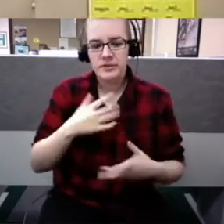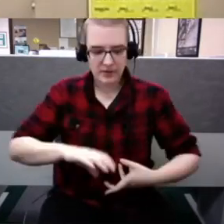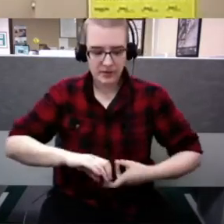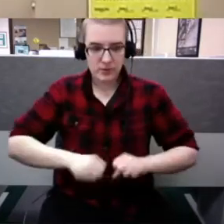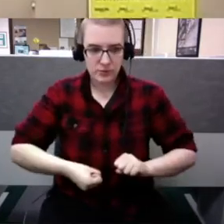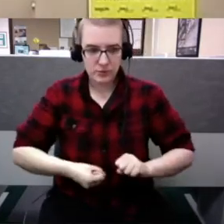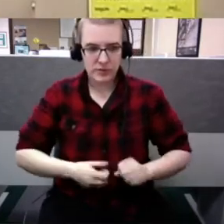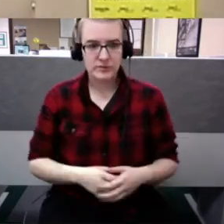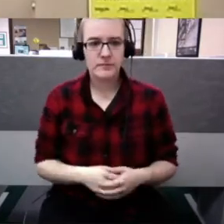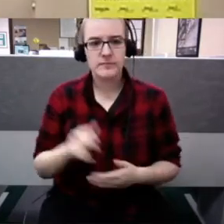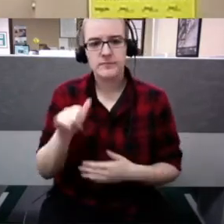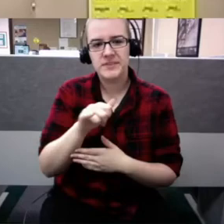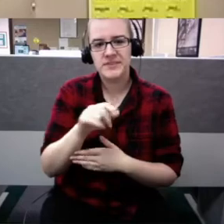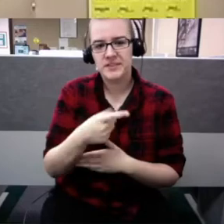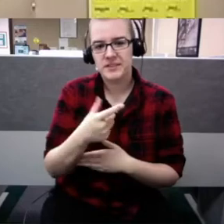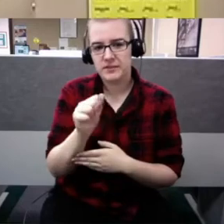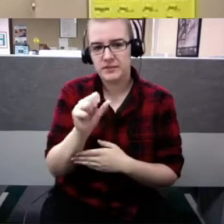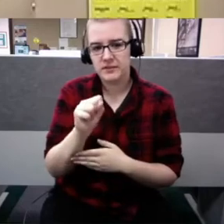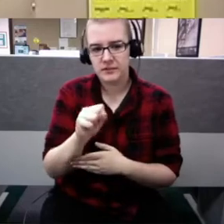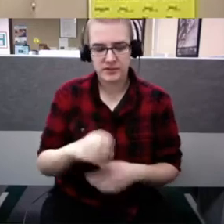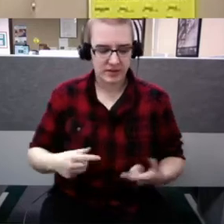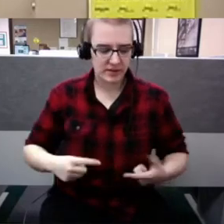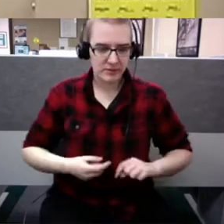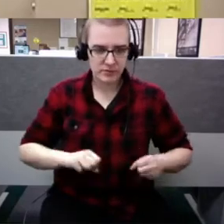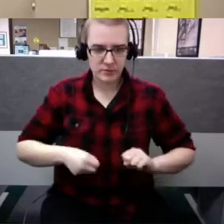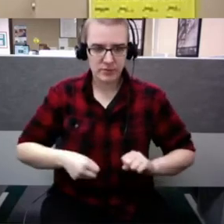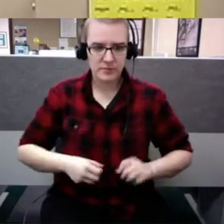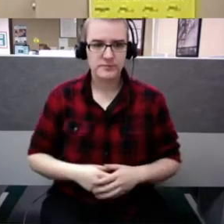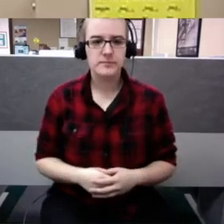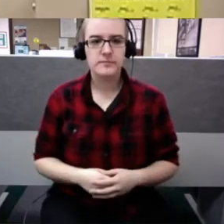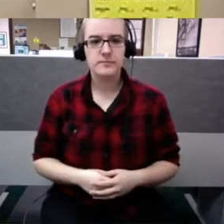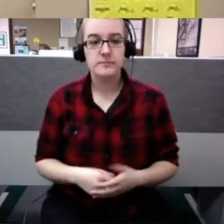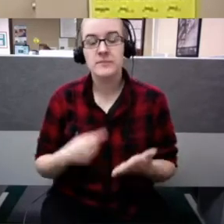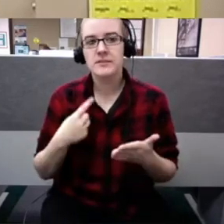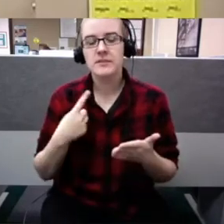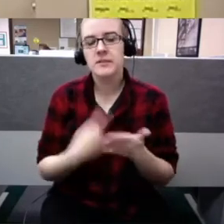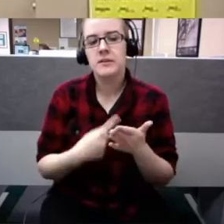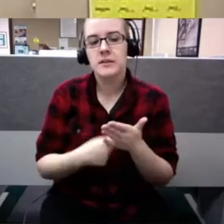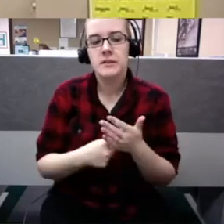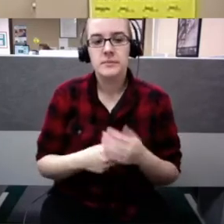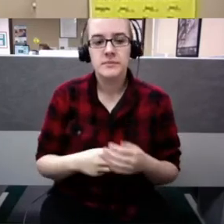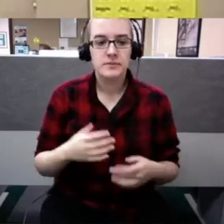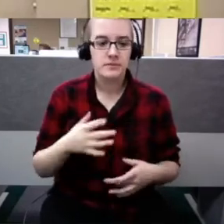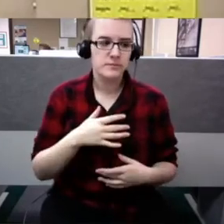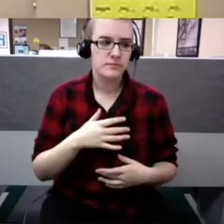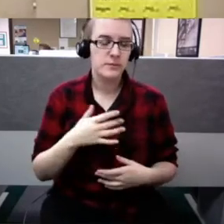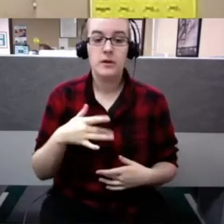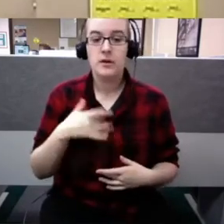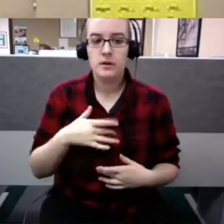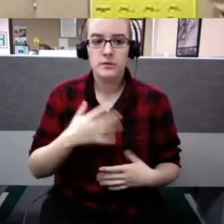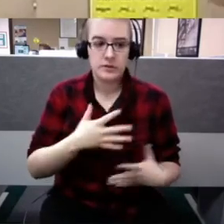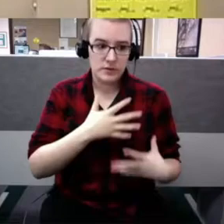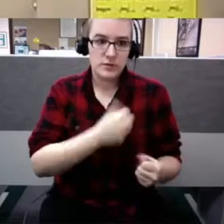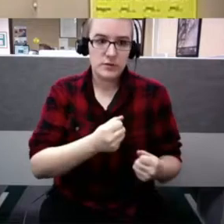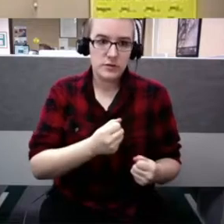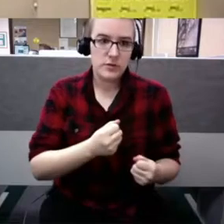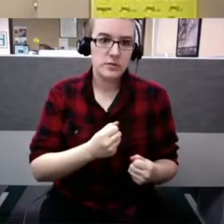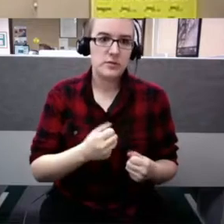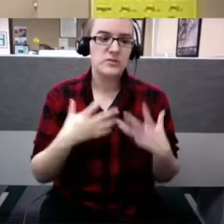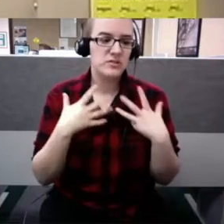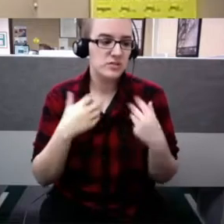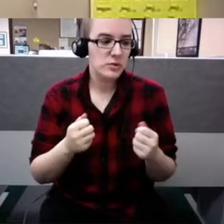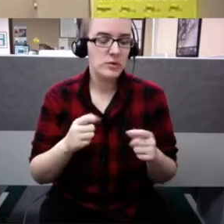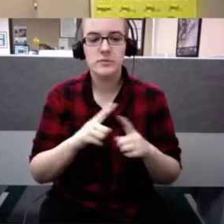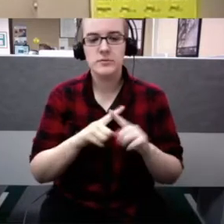cramping. They feel like gas cramps. They don't last very long. They can be intense, but they usually last a matter of seconds. When